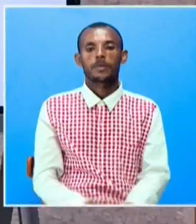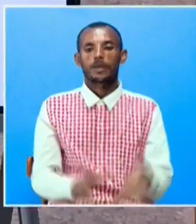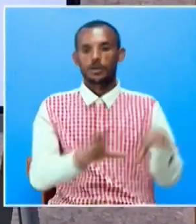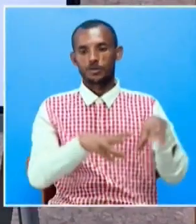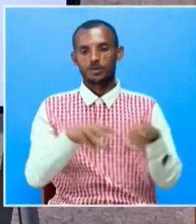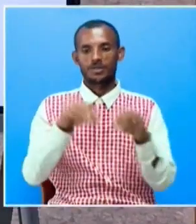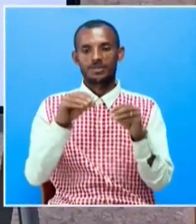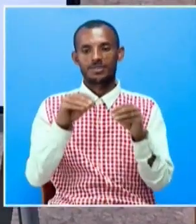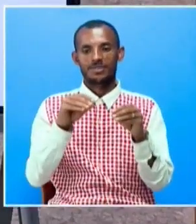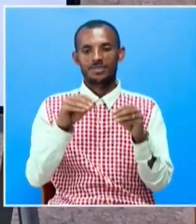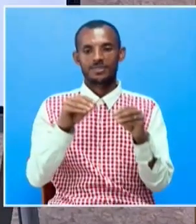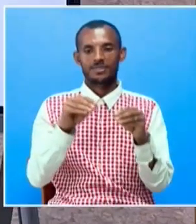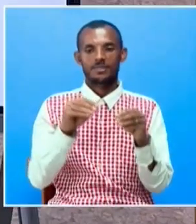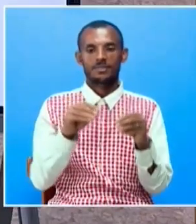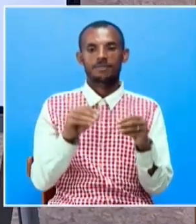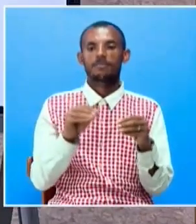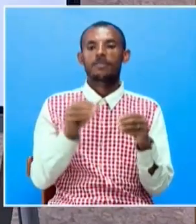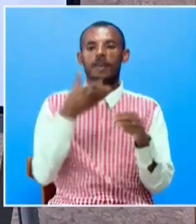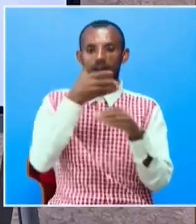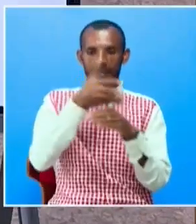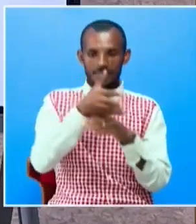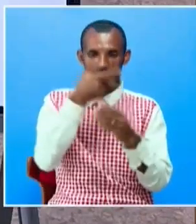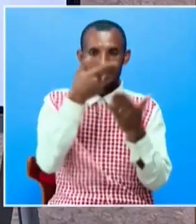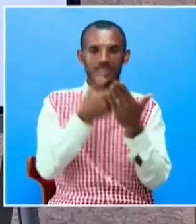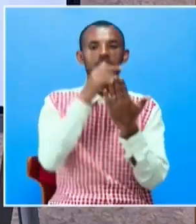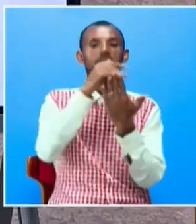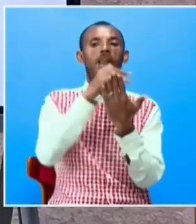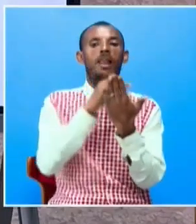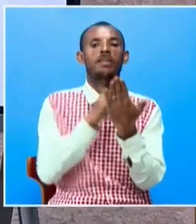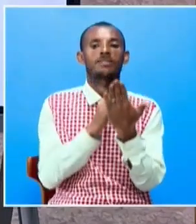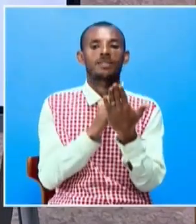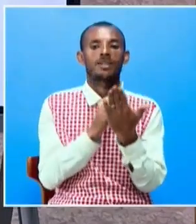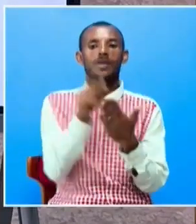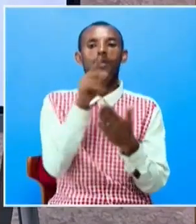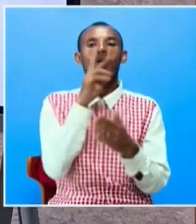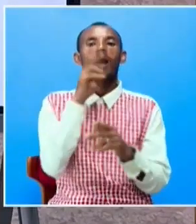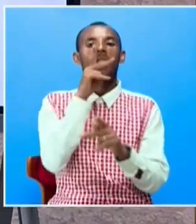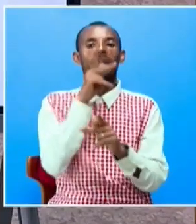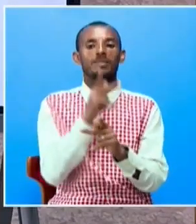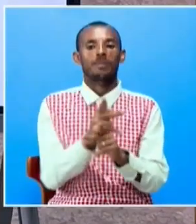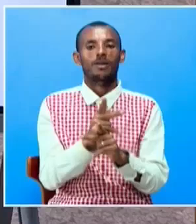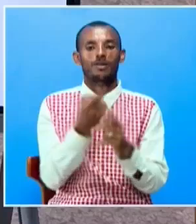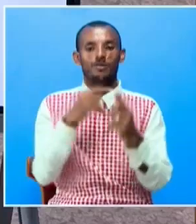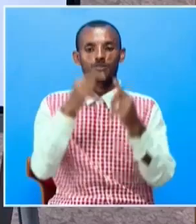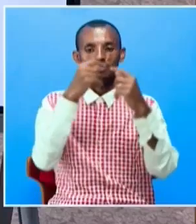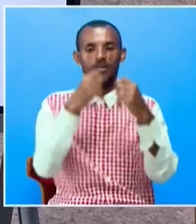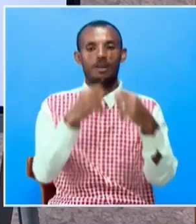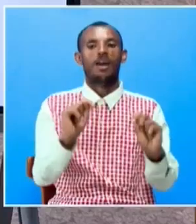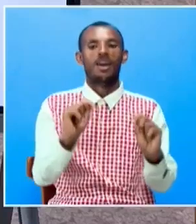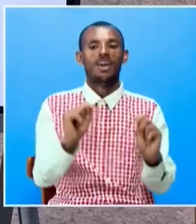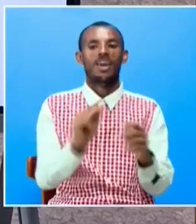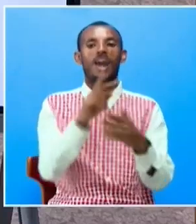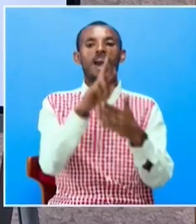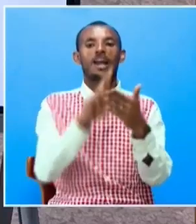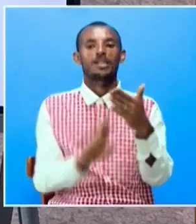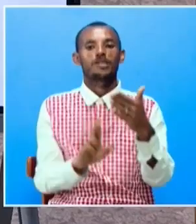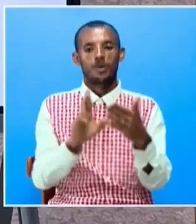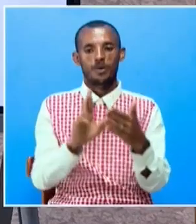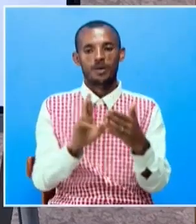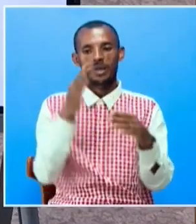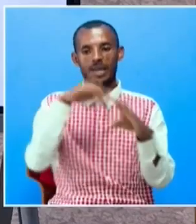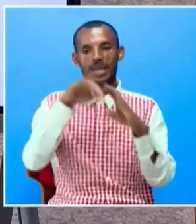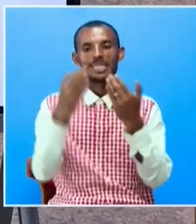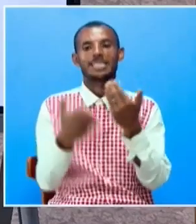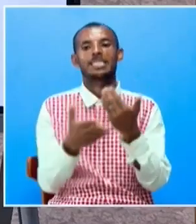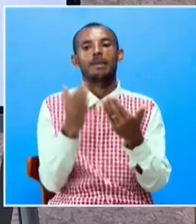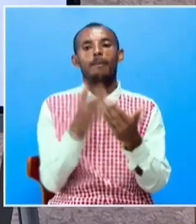Students, after this lesson, you are expected to write ratio in